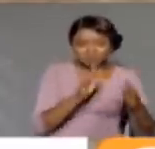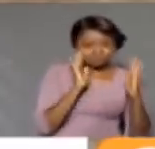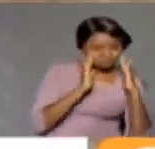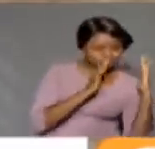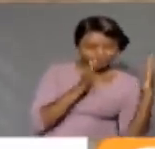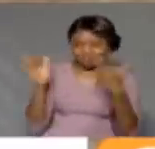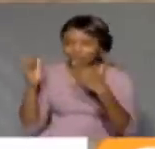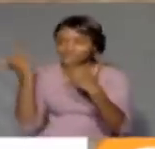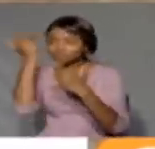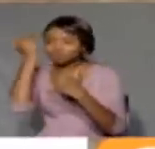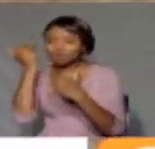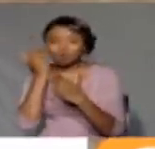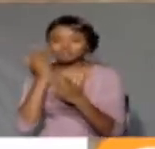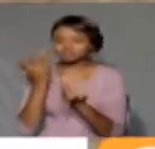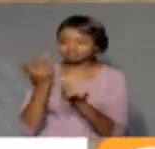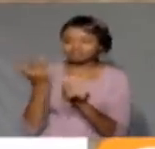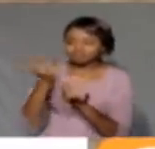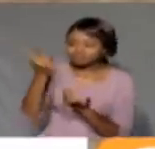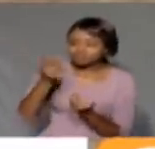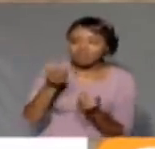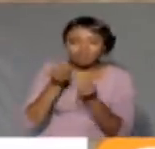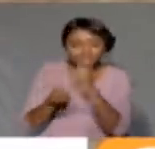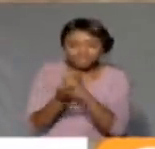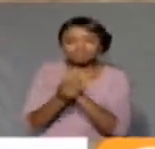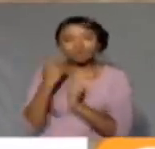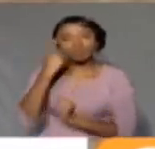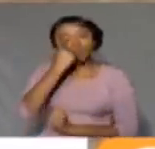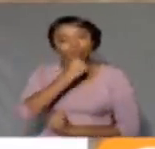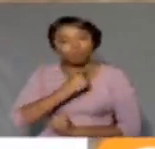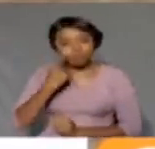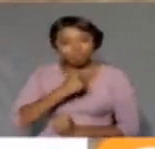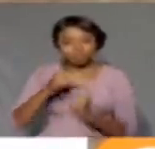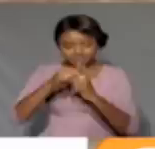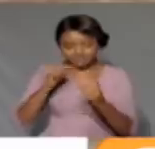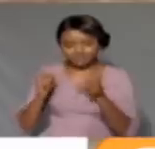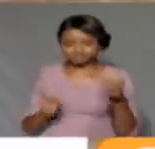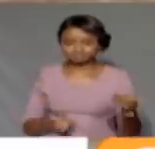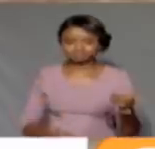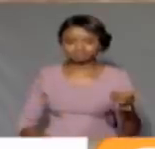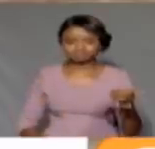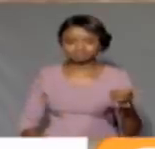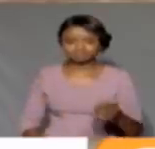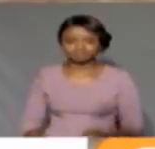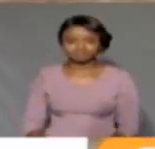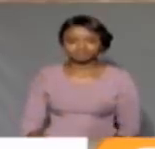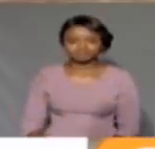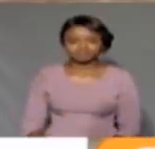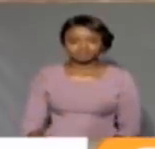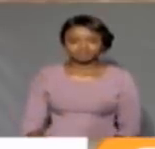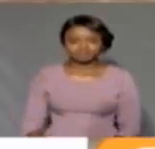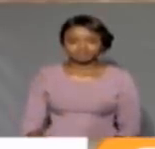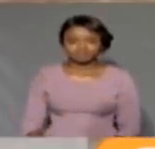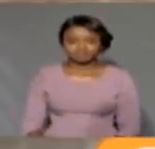and the defense will be seeking to answer the question who killed Cohen. Hassan Mugambi, Citizen TV.